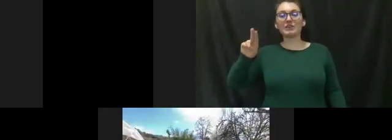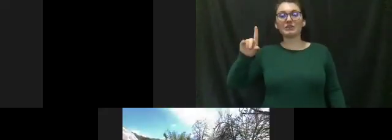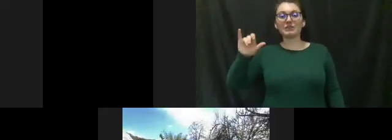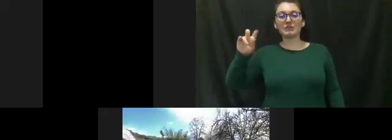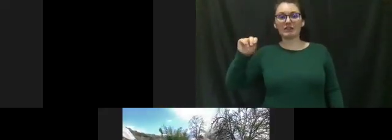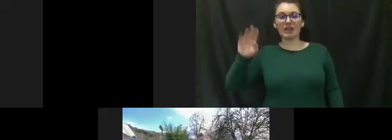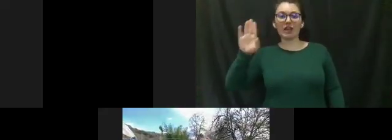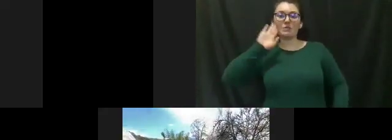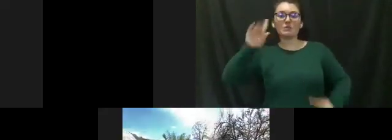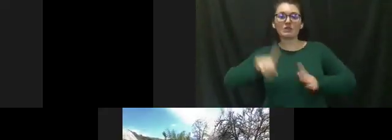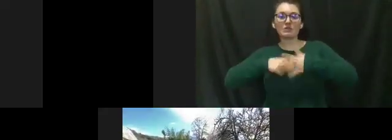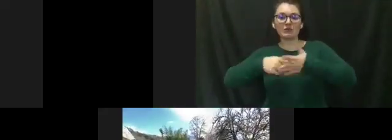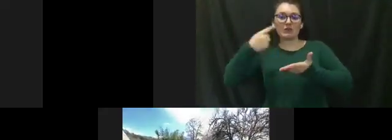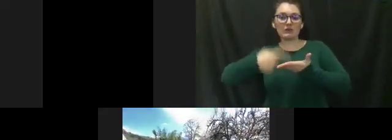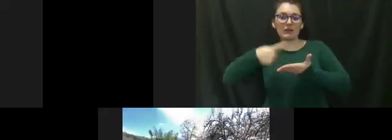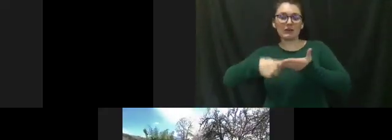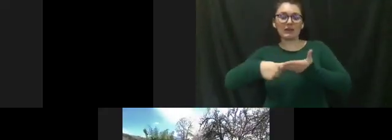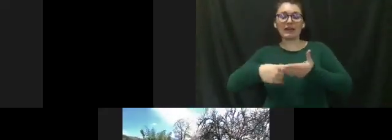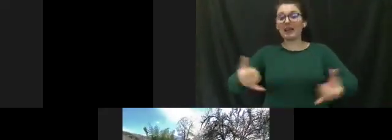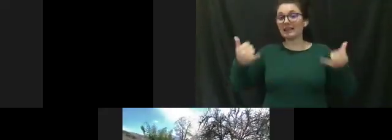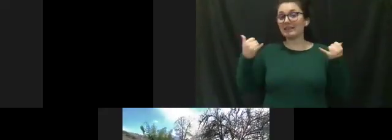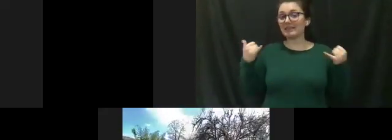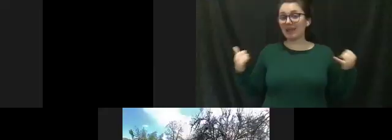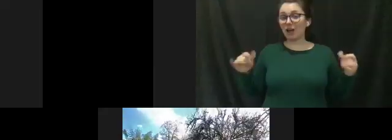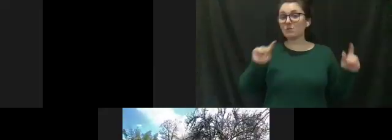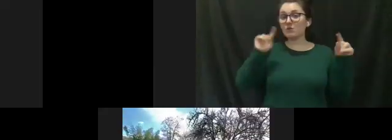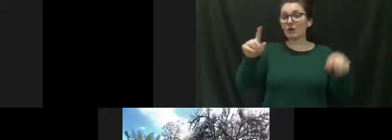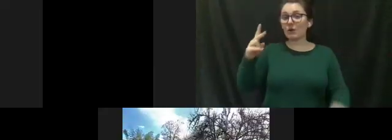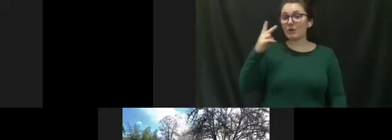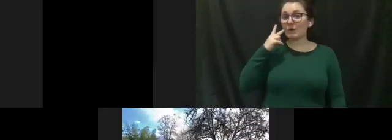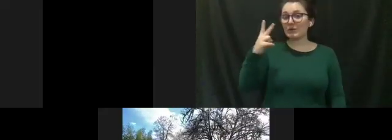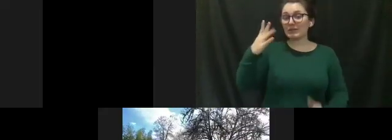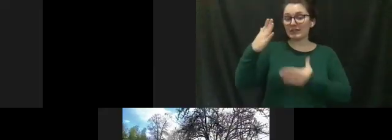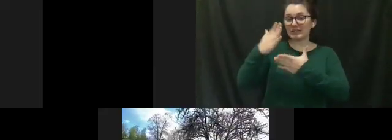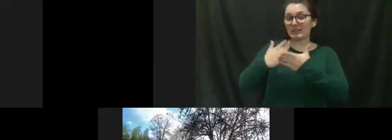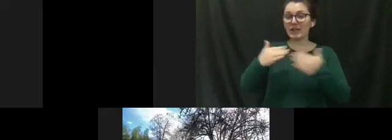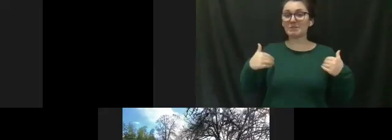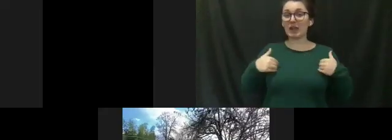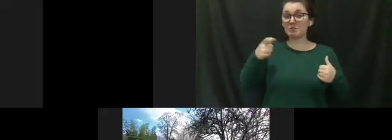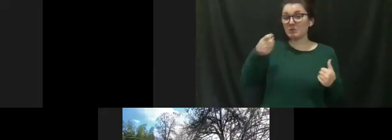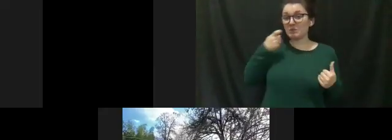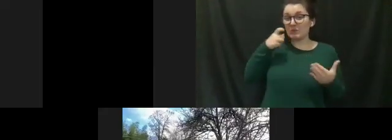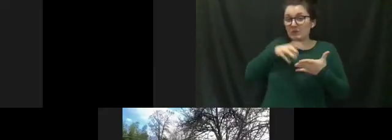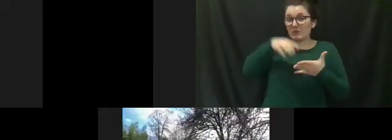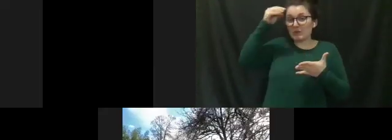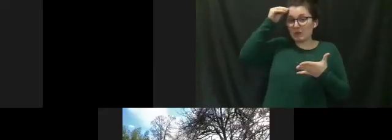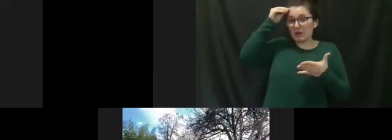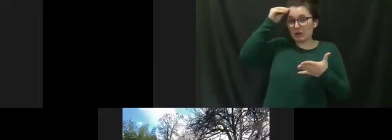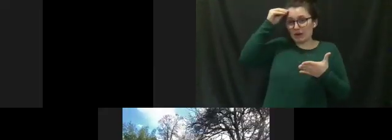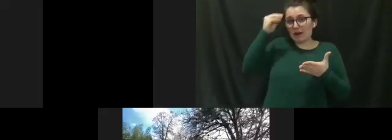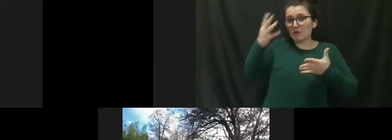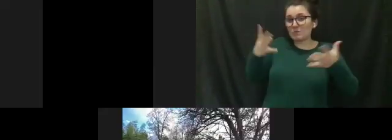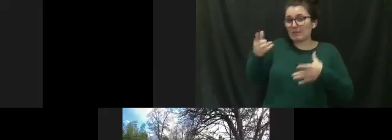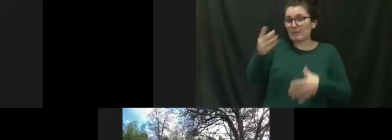lemurs. We're gonna head down to see some of the primates that you just learned about, well, what they would eat, anywho.